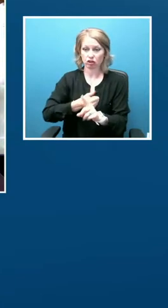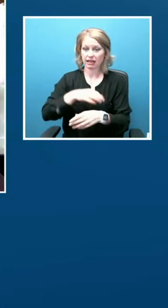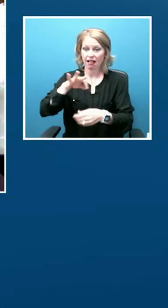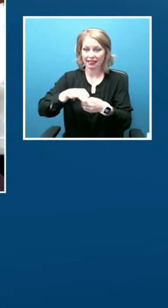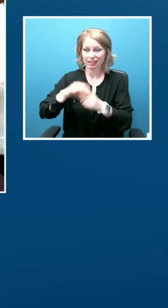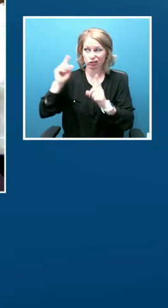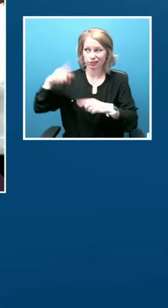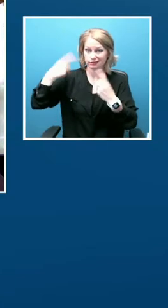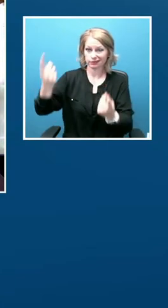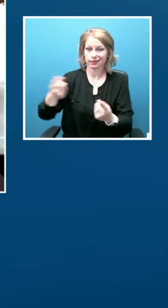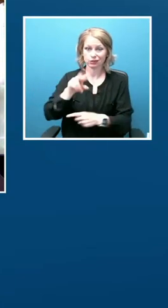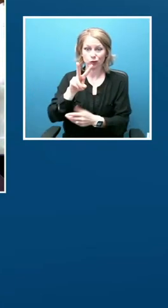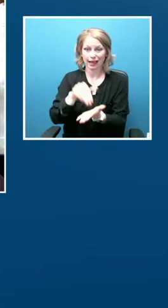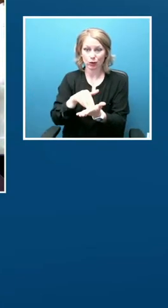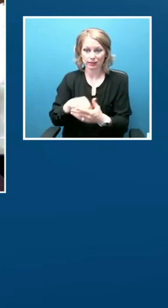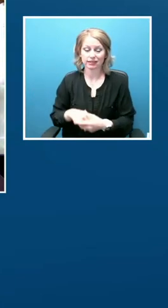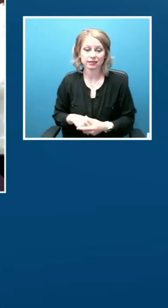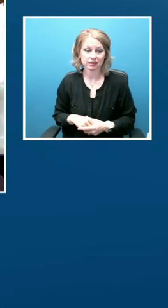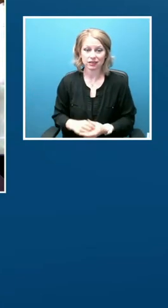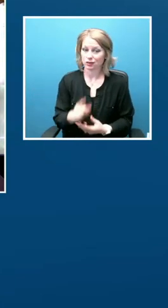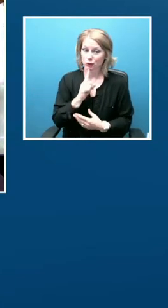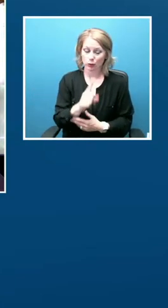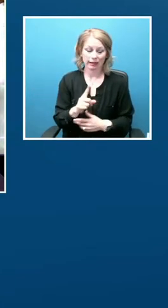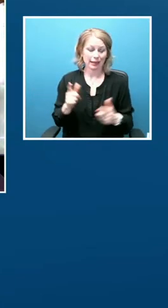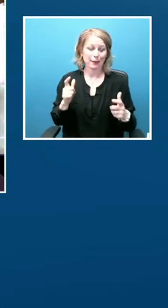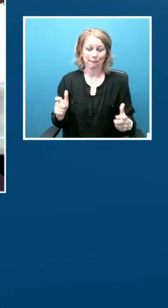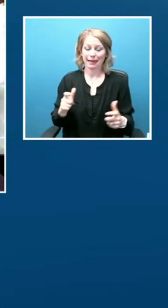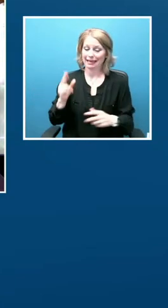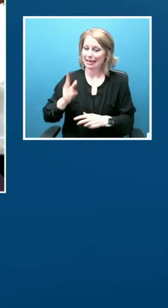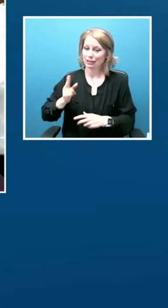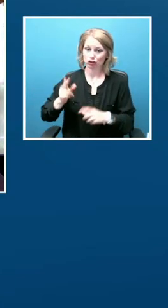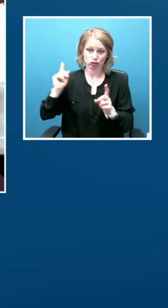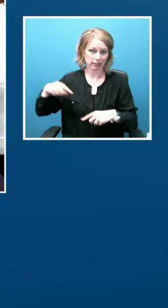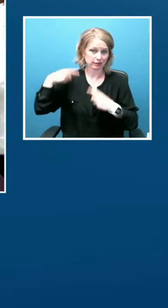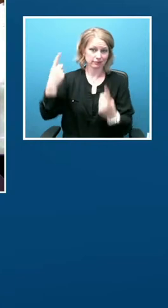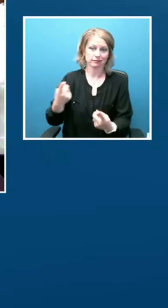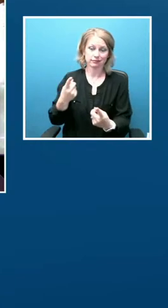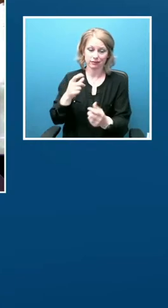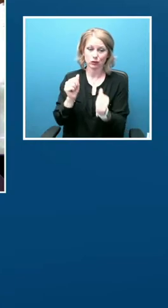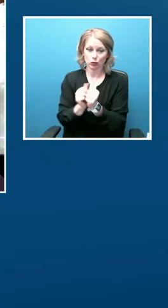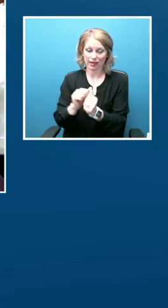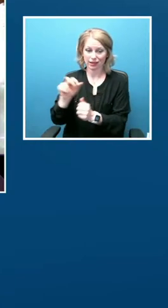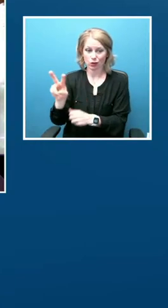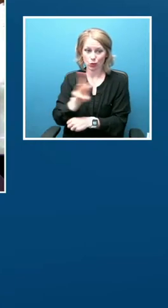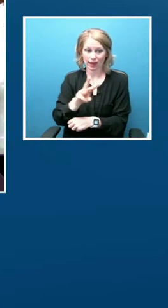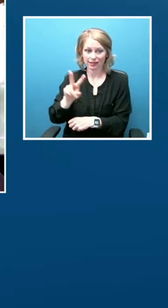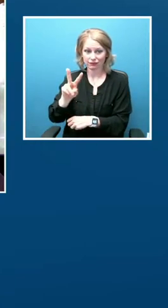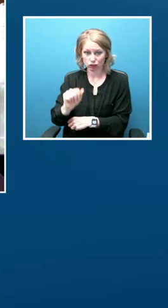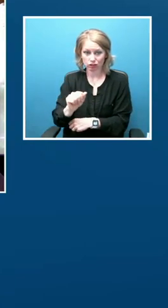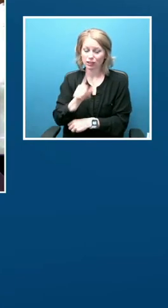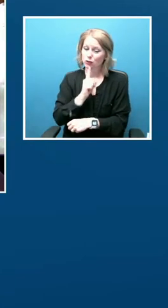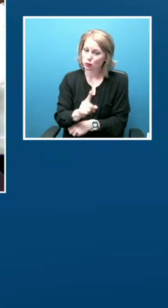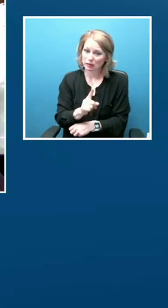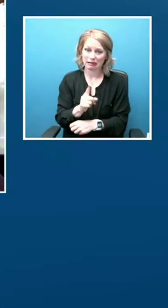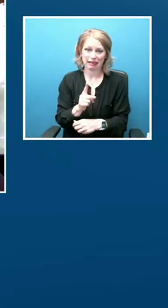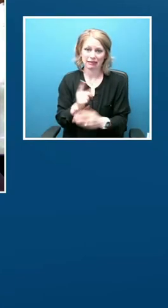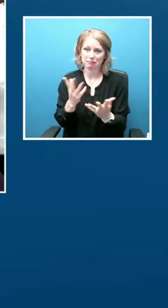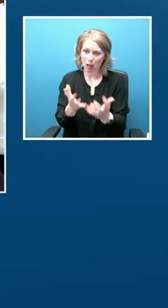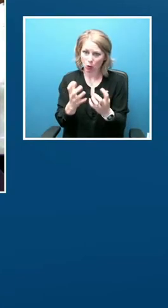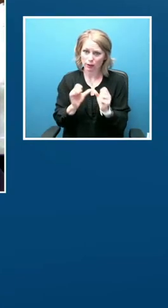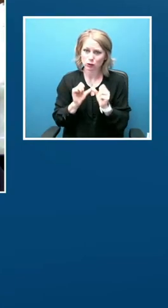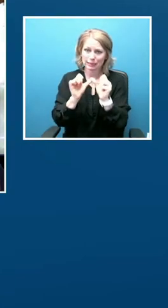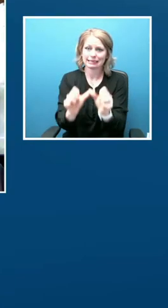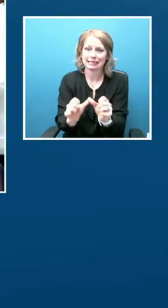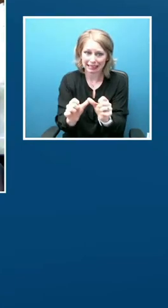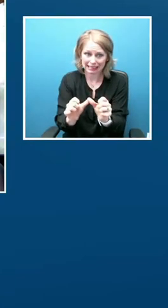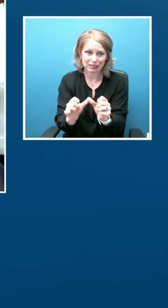had a huge history with the West Virginia Democratic Party, and I really am anxious to continue that history for another